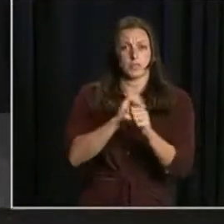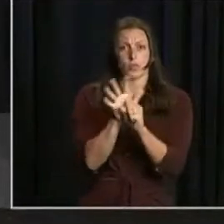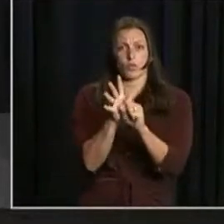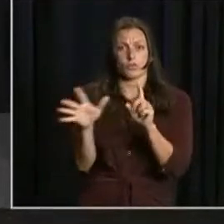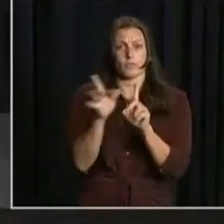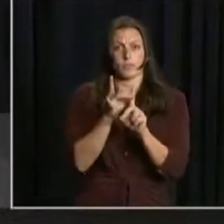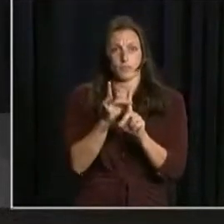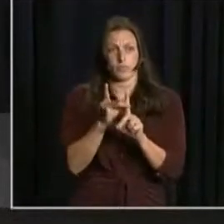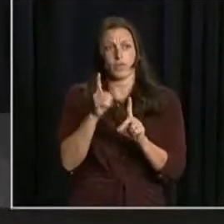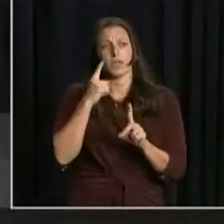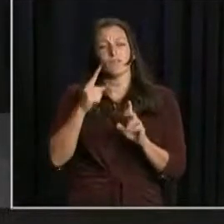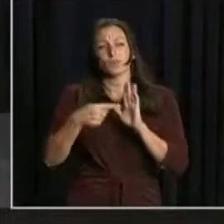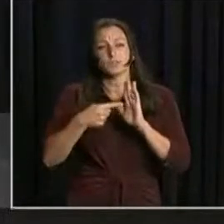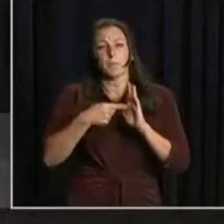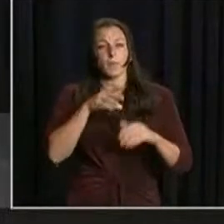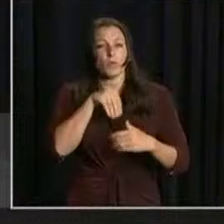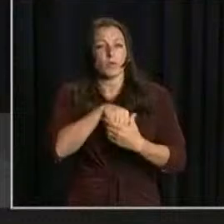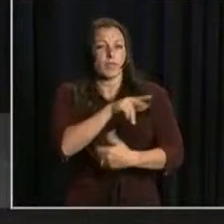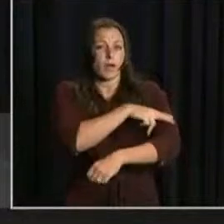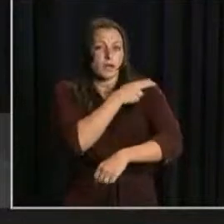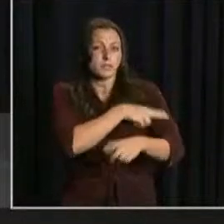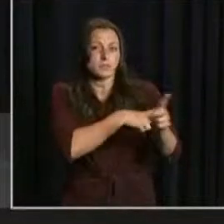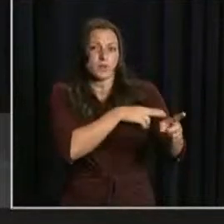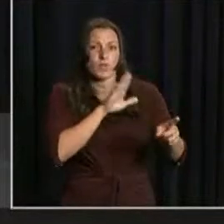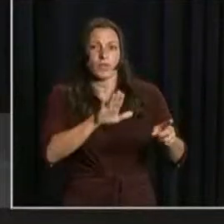COVID patients? It's increased from